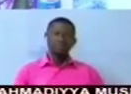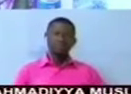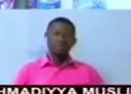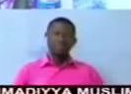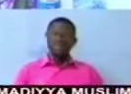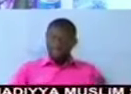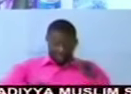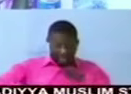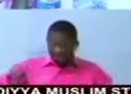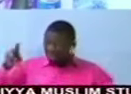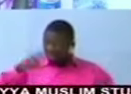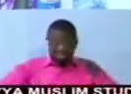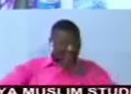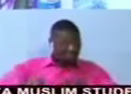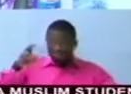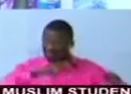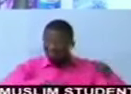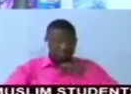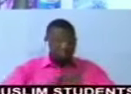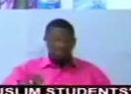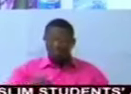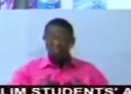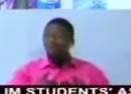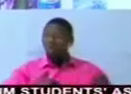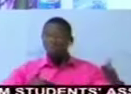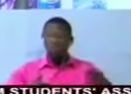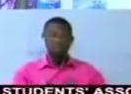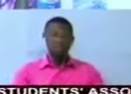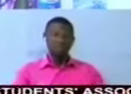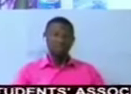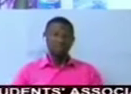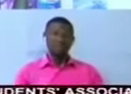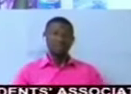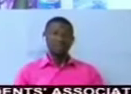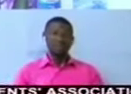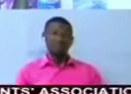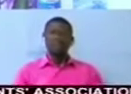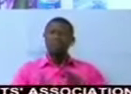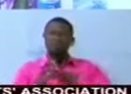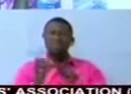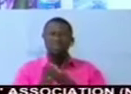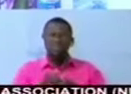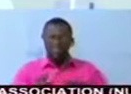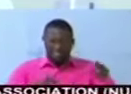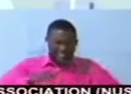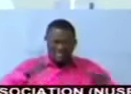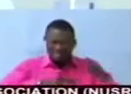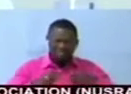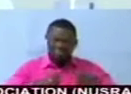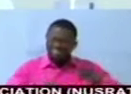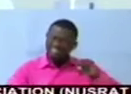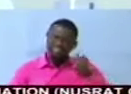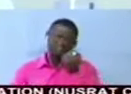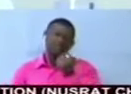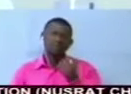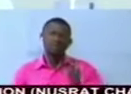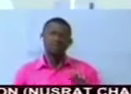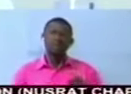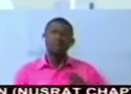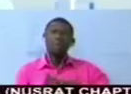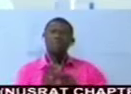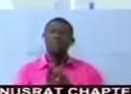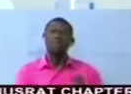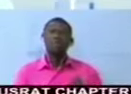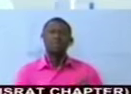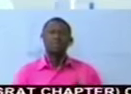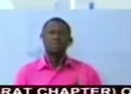They search me trolley. What do you mean by search bumeti? What do you mean by what you just said? So ne search